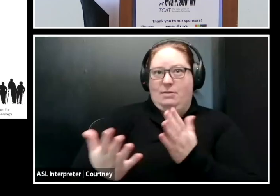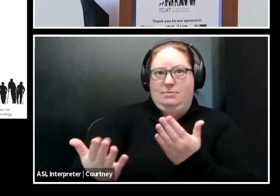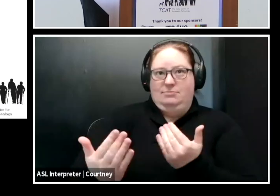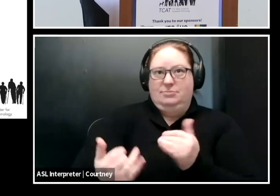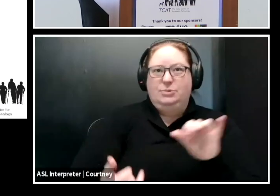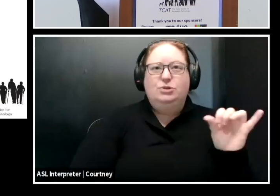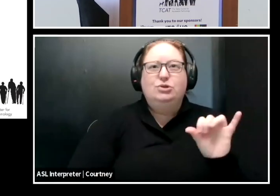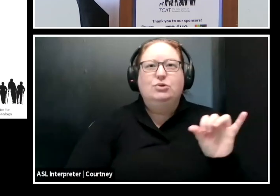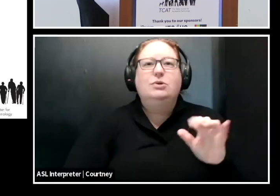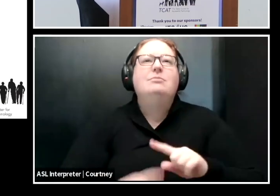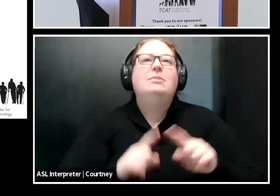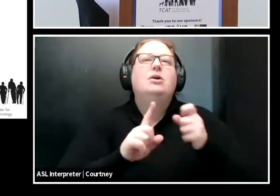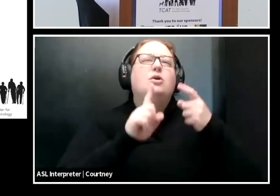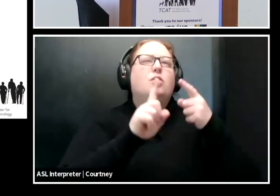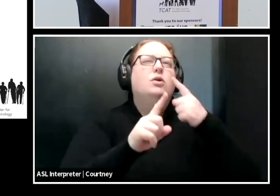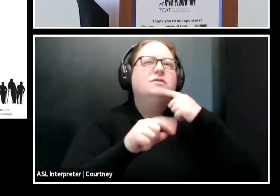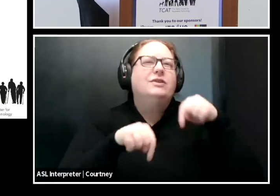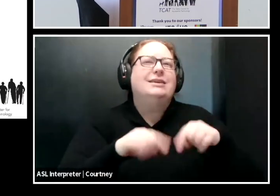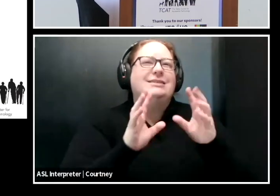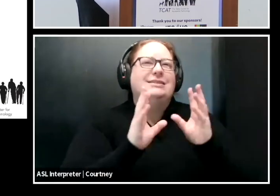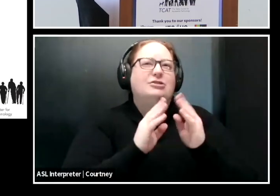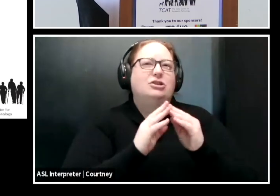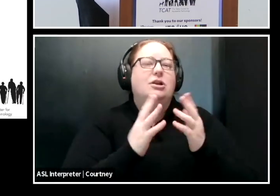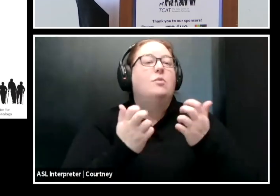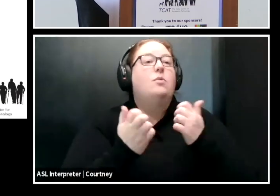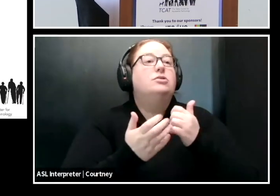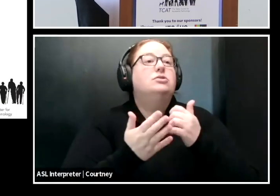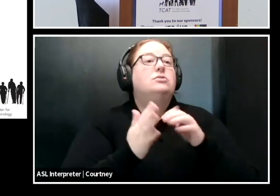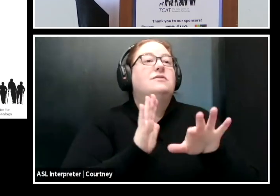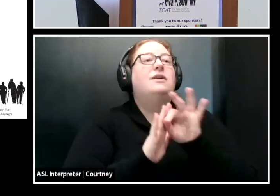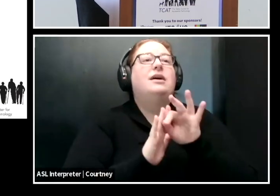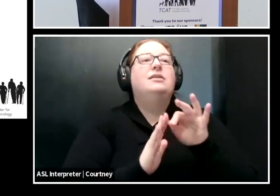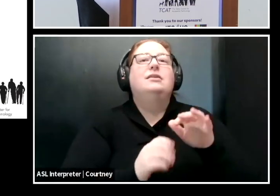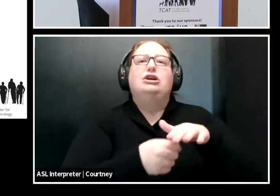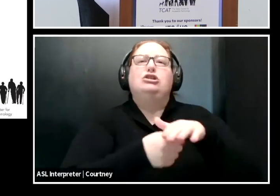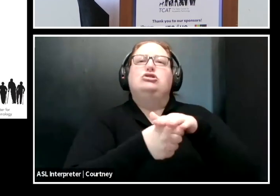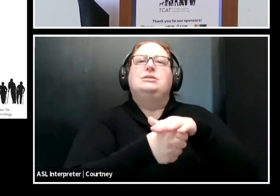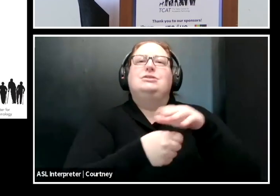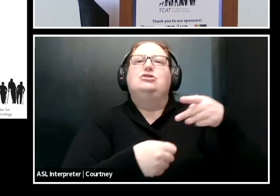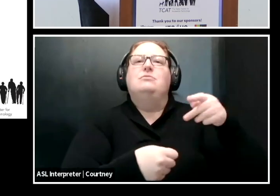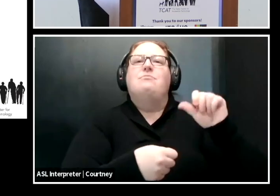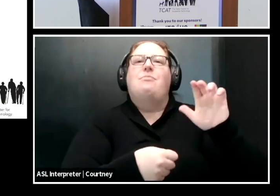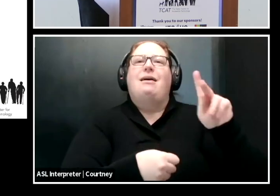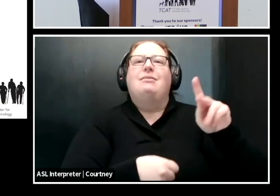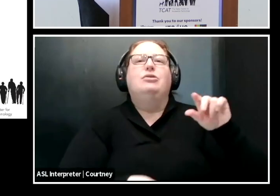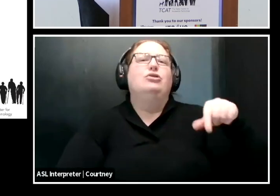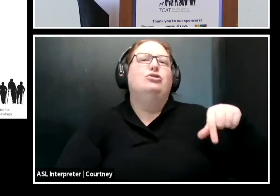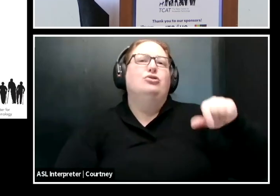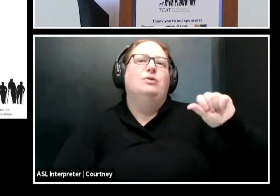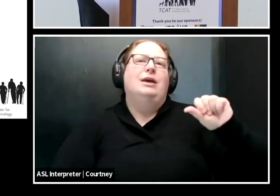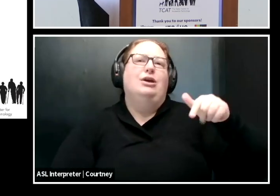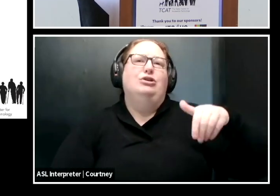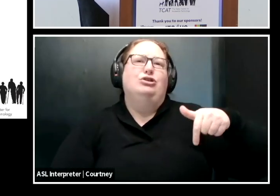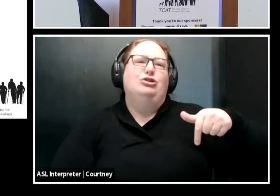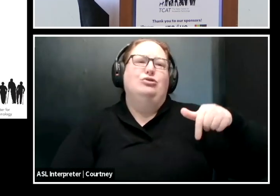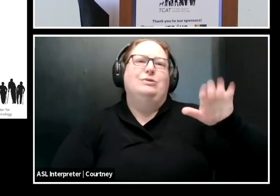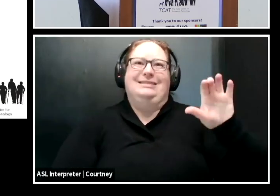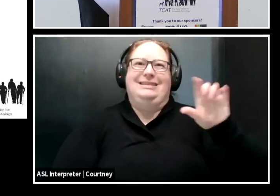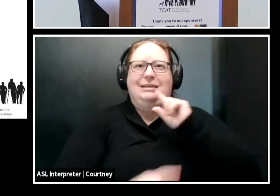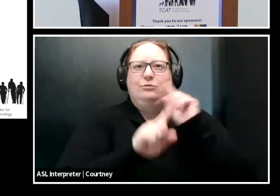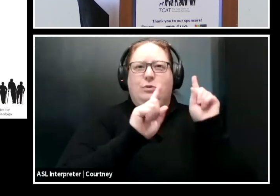But goals for this session are, I want to show you how to find what we call a jurisdictional PAC, or kind of QA/QC report in some other